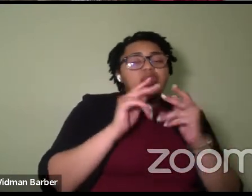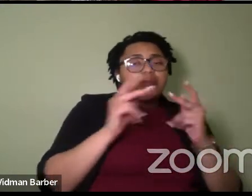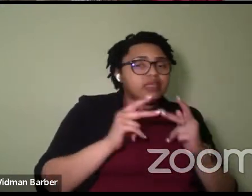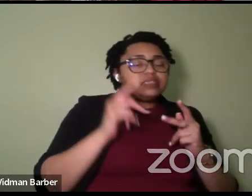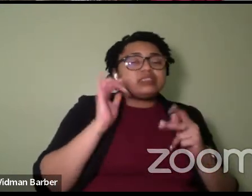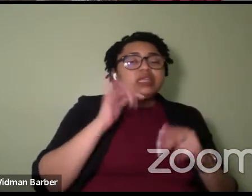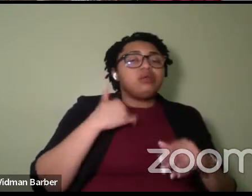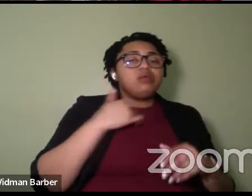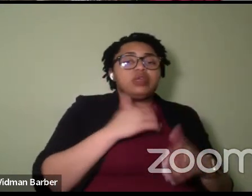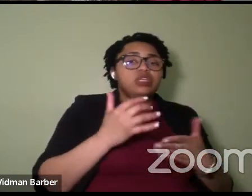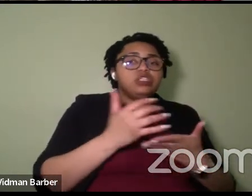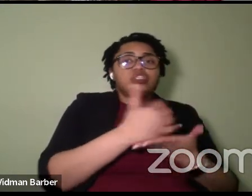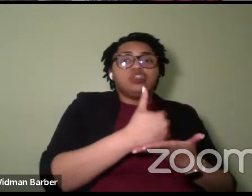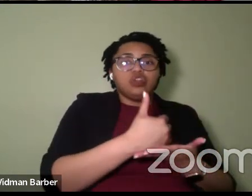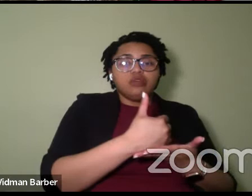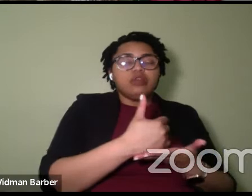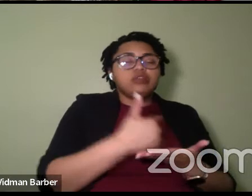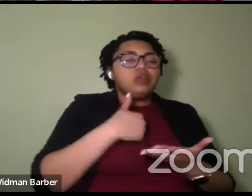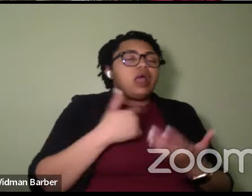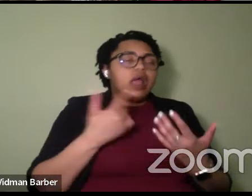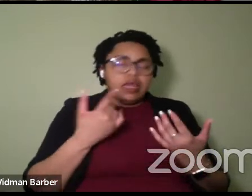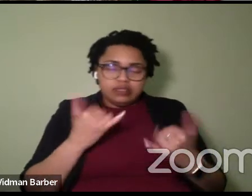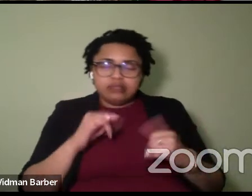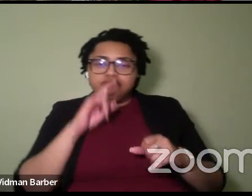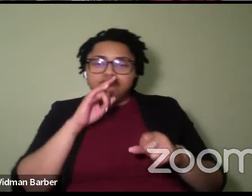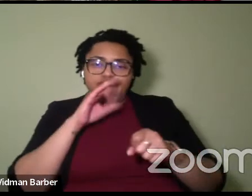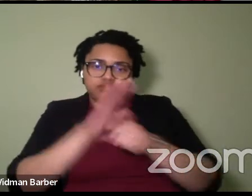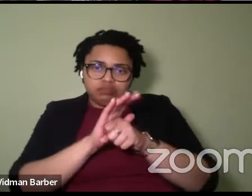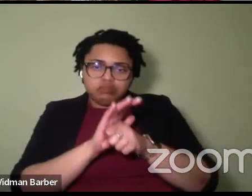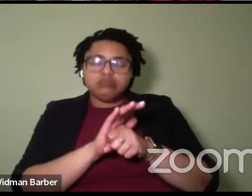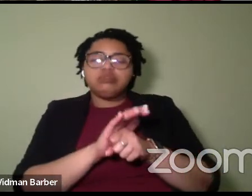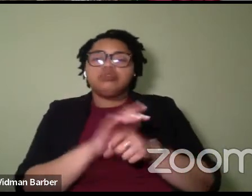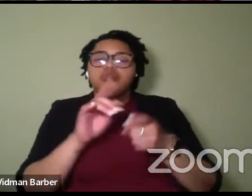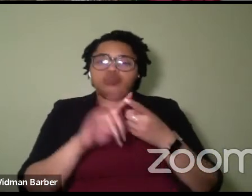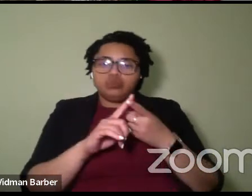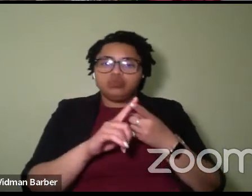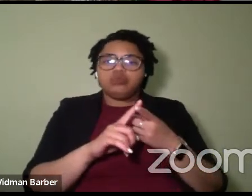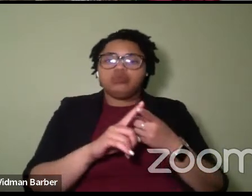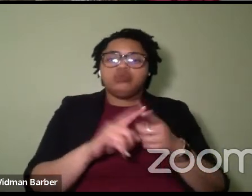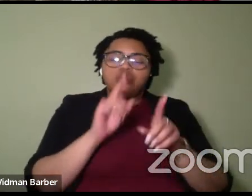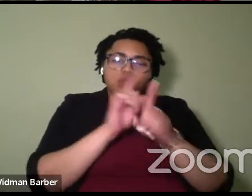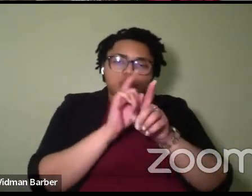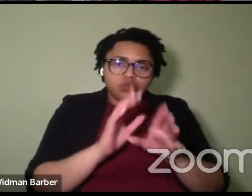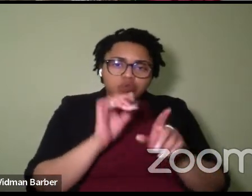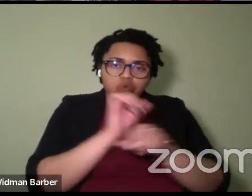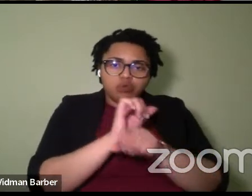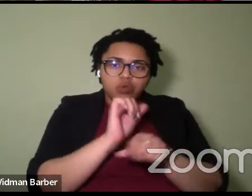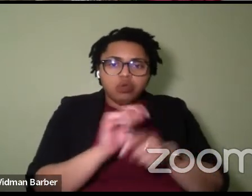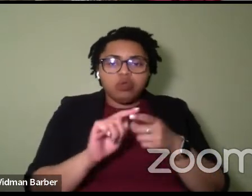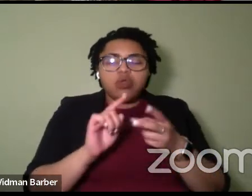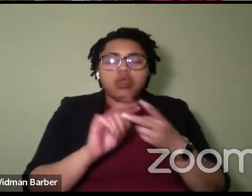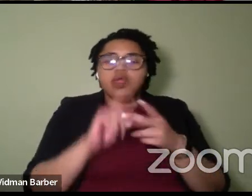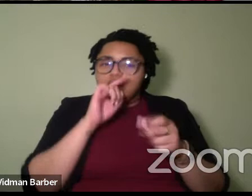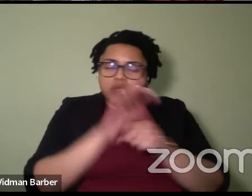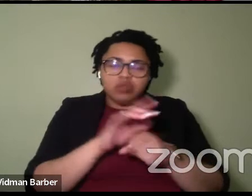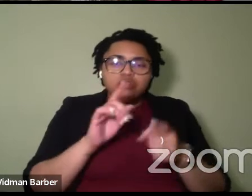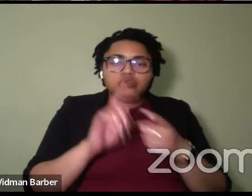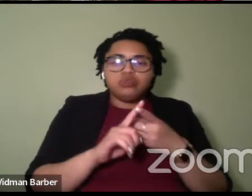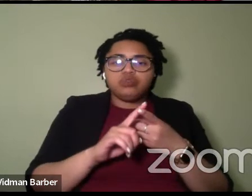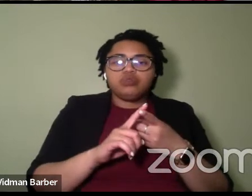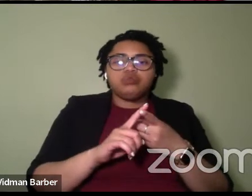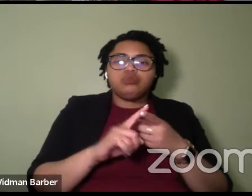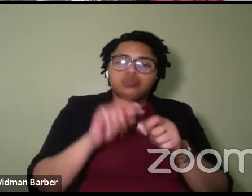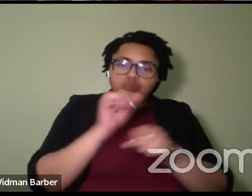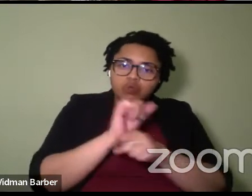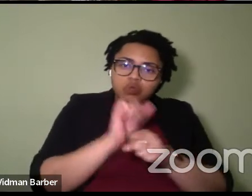the mentoring work. I stay committed to supporting every Black in STEM community, every Indigenous community, communities